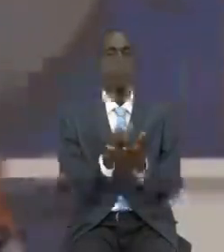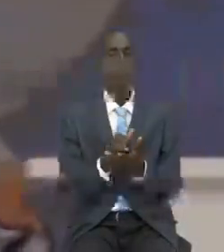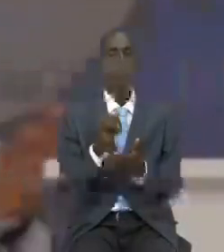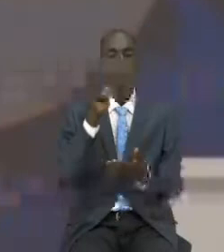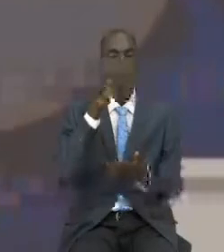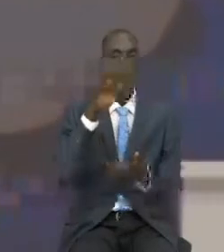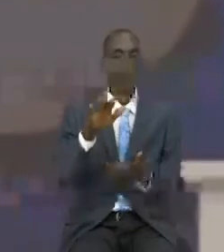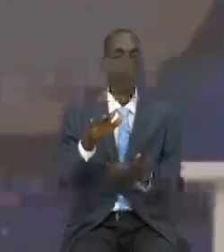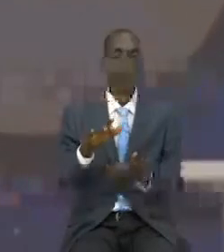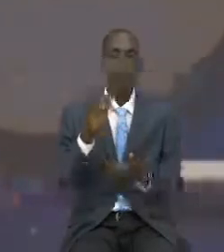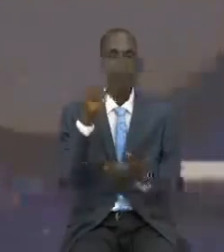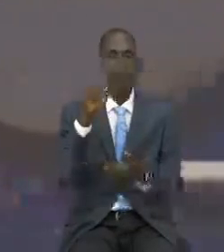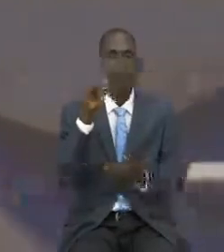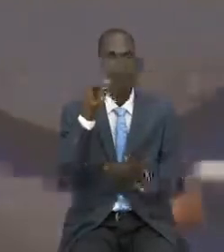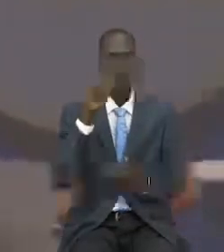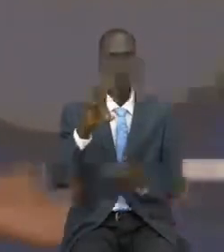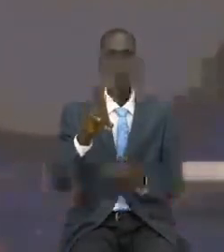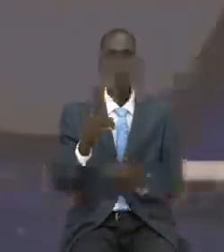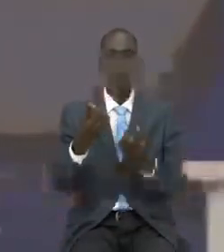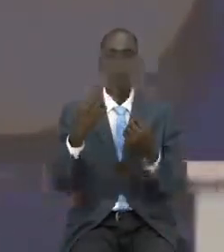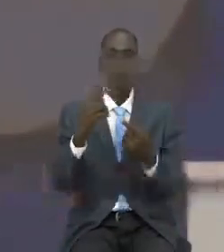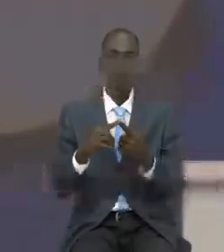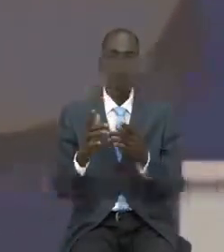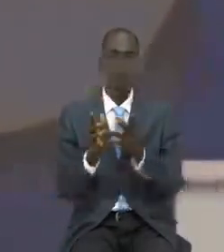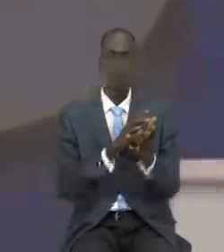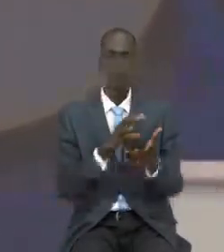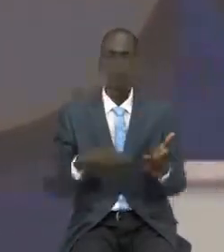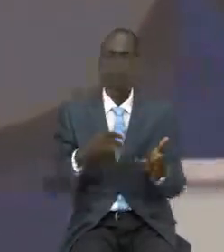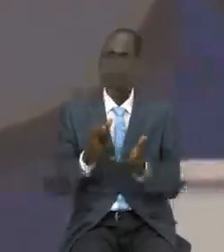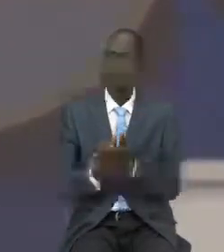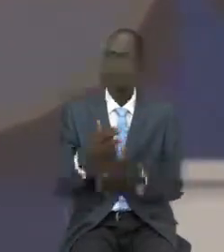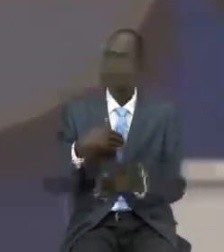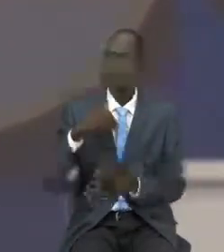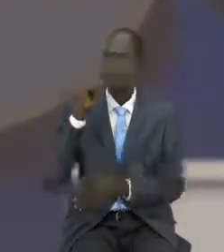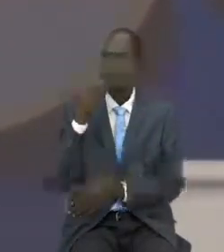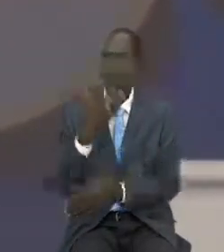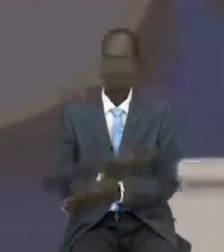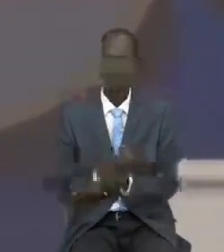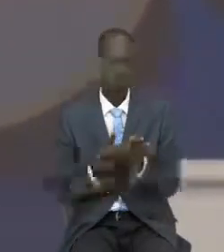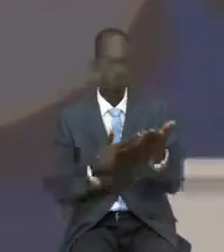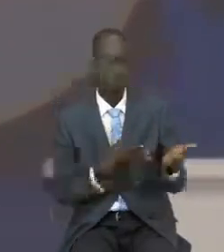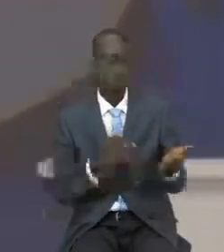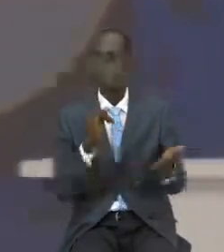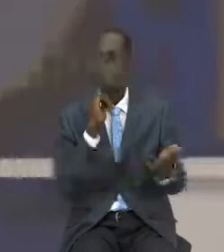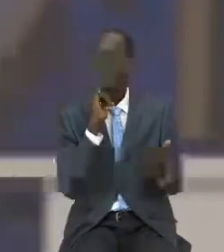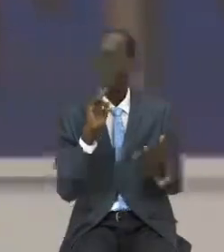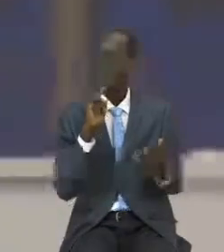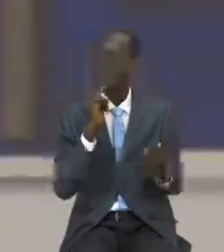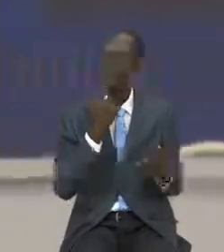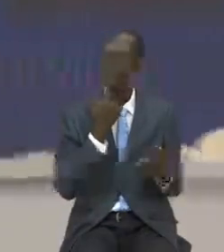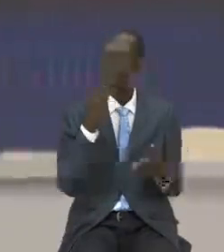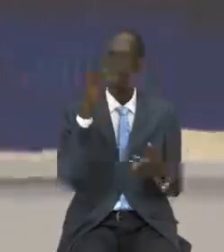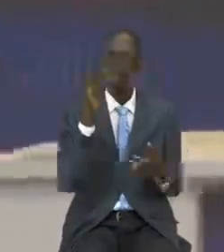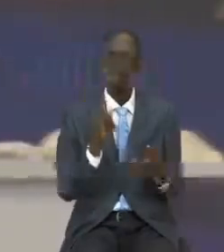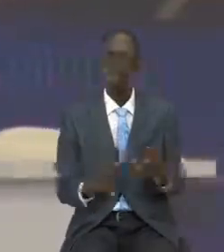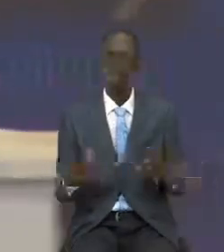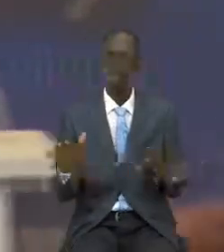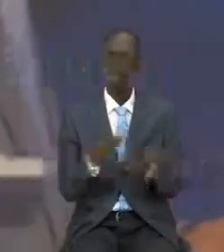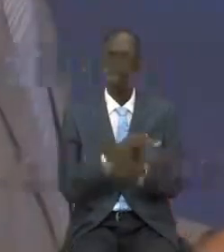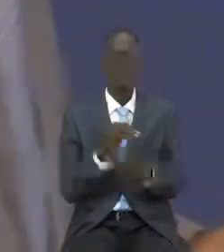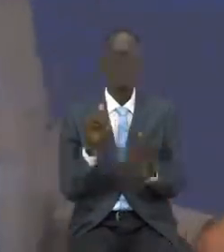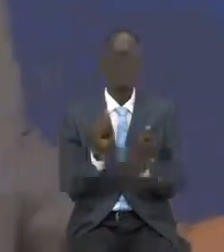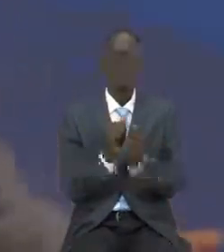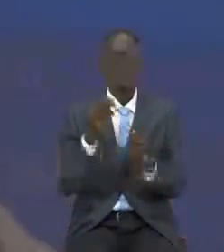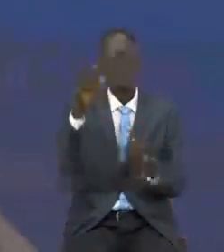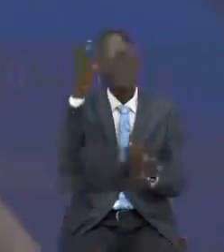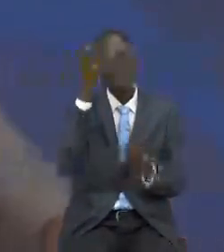to Jesus Christ and said, my daughter is grievously vexed and tormented with the devil. And